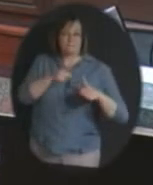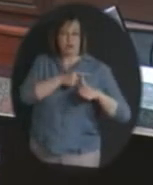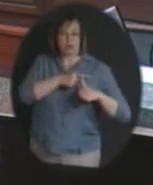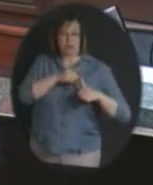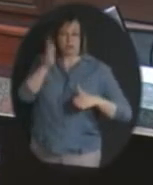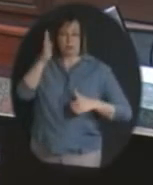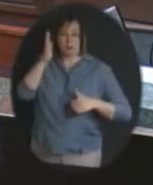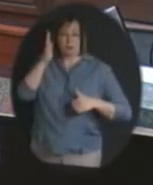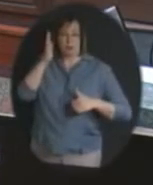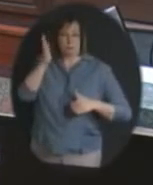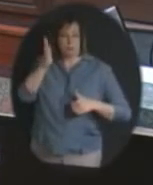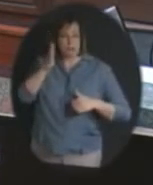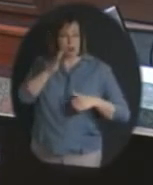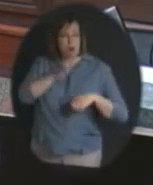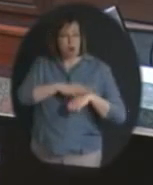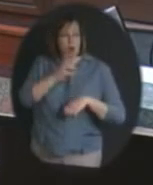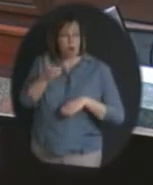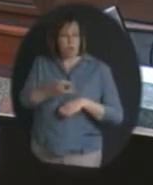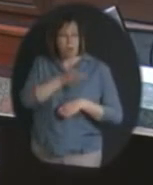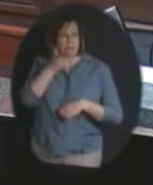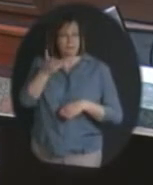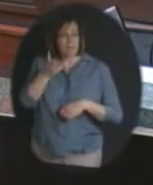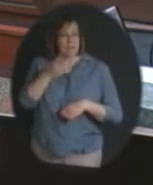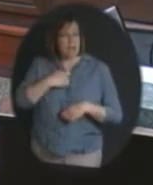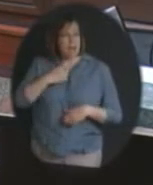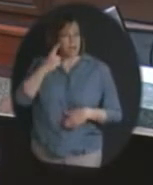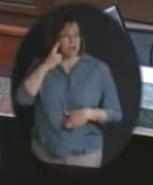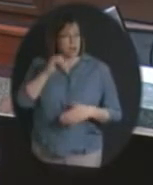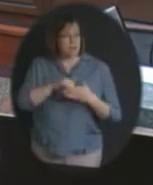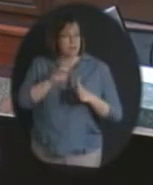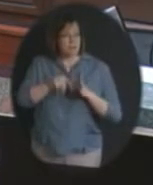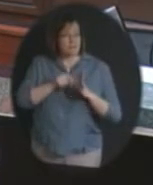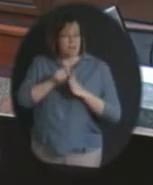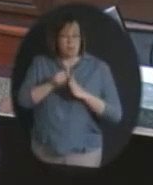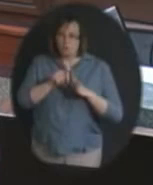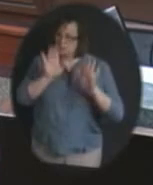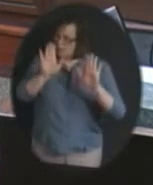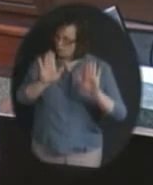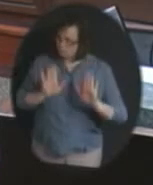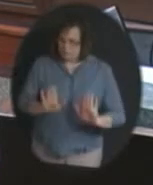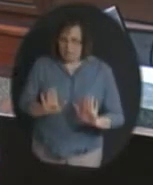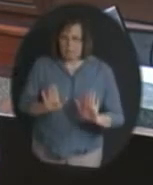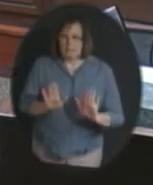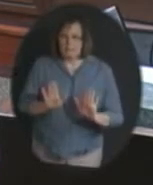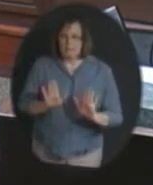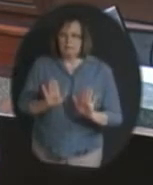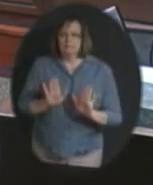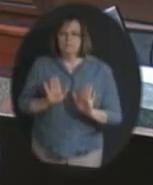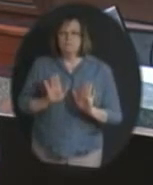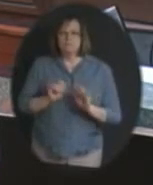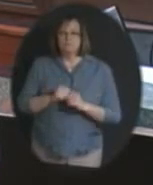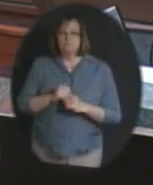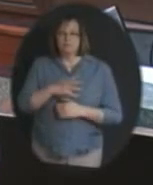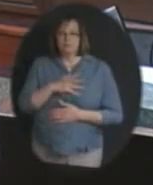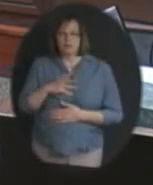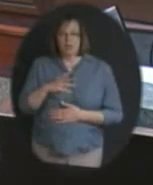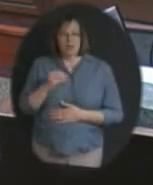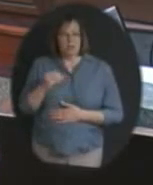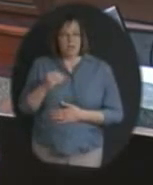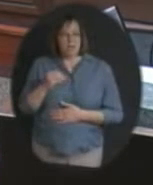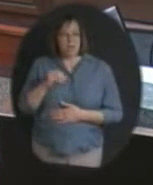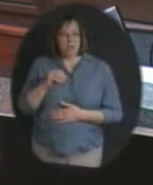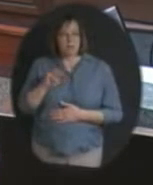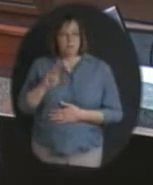Olathe Noon Rotary on Wednesday. I thought that the video was outstanding, absolutely outstanding, and Mr. Hutchinson